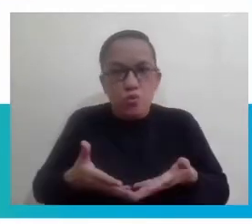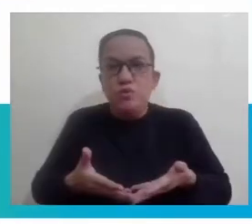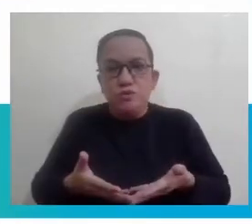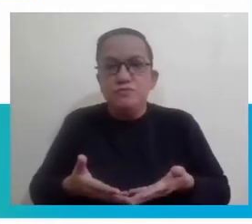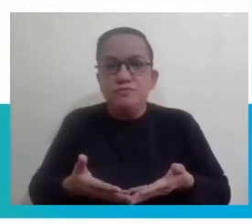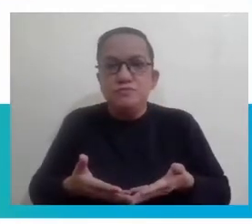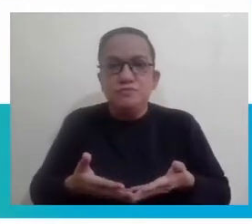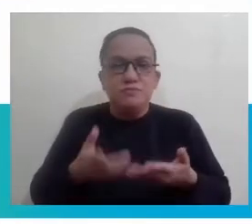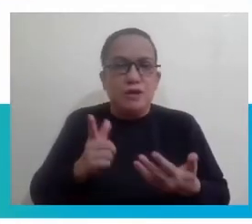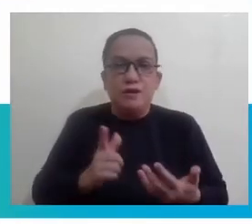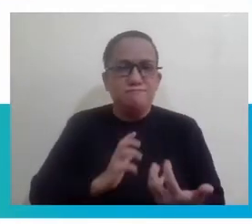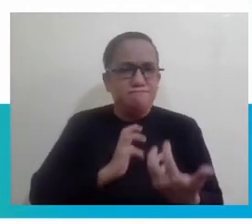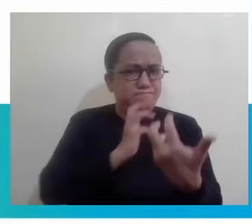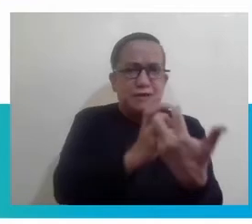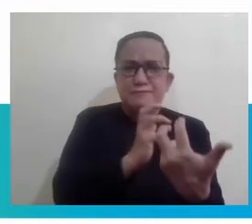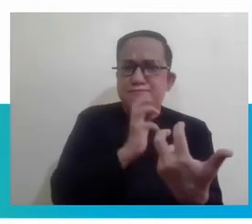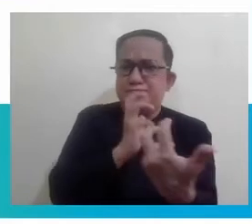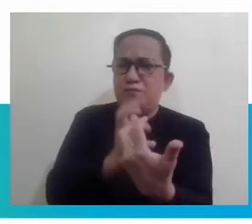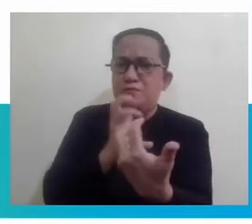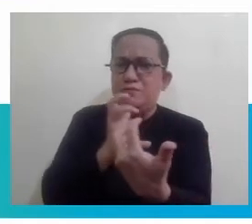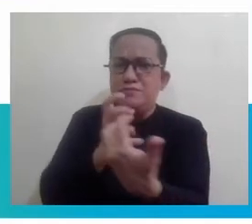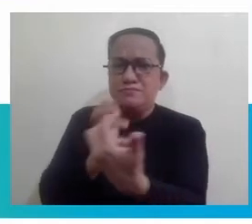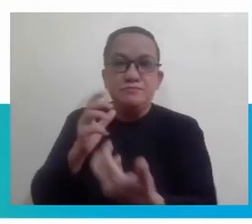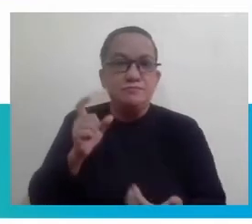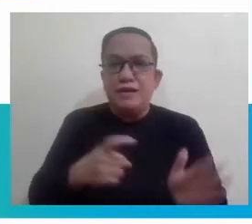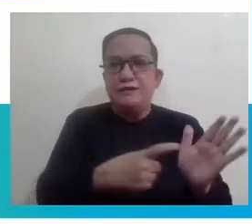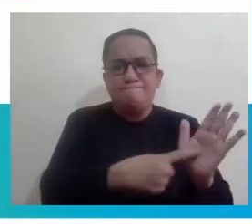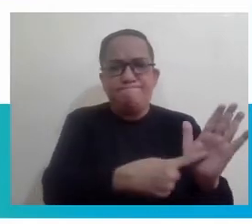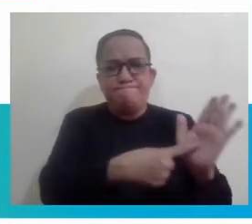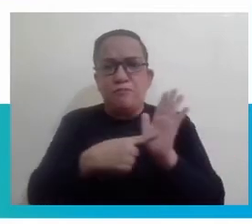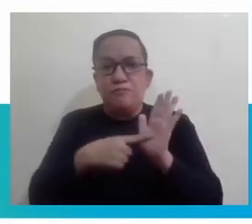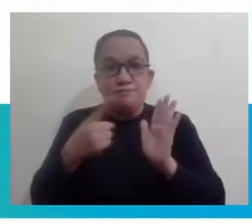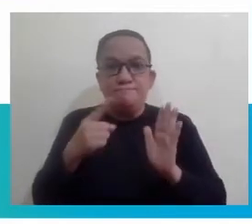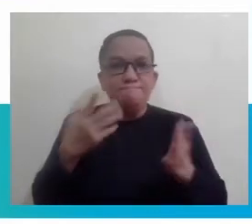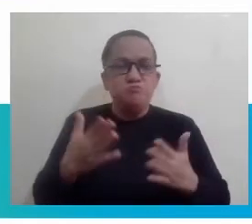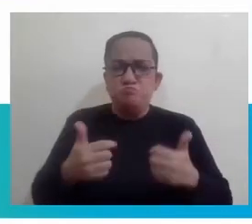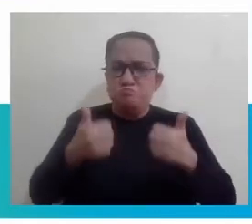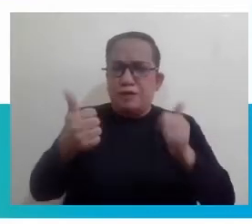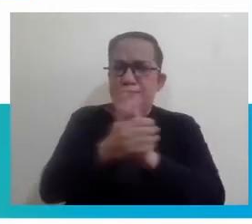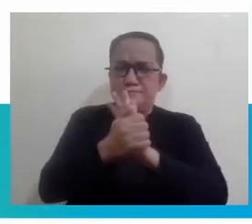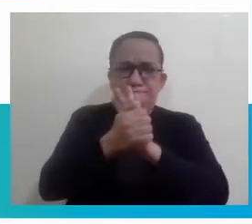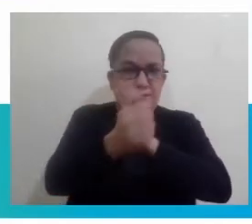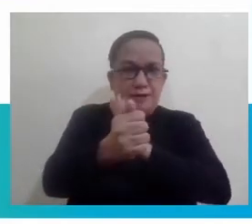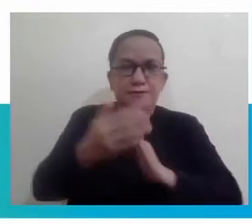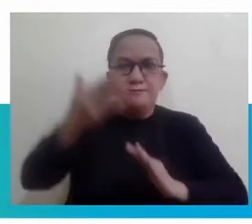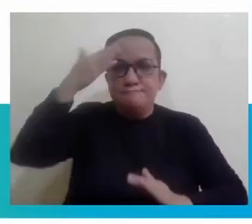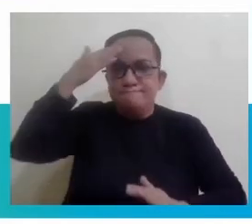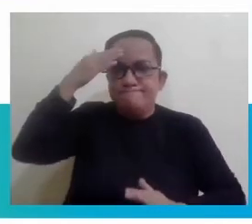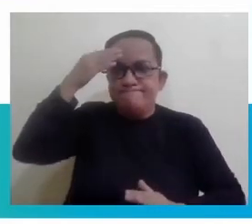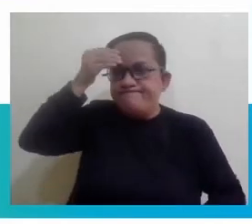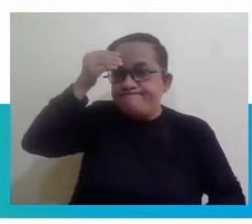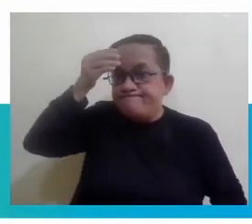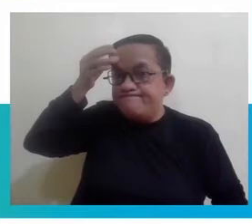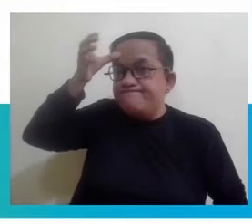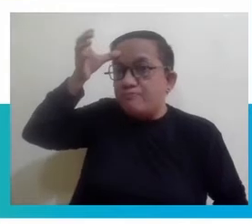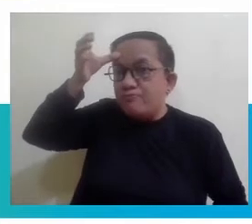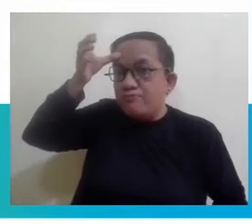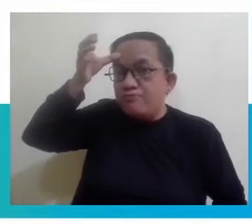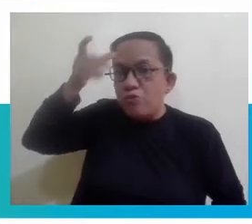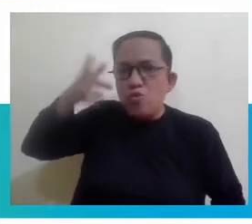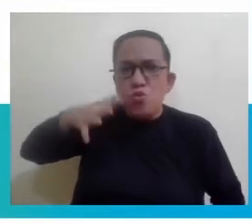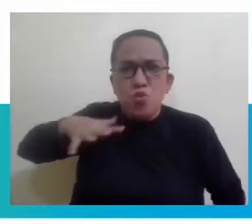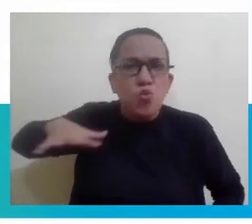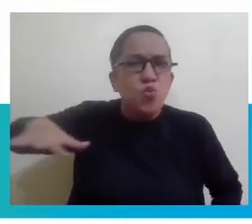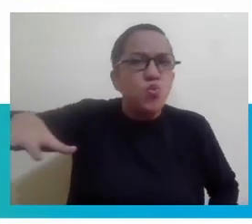the competence, expertise, and ingenuity of all stakeholders: the